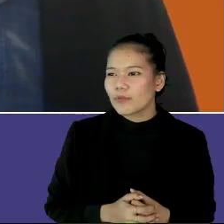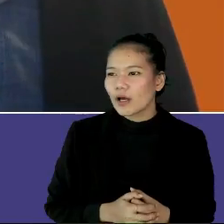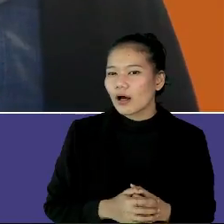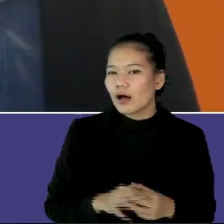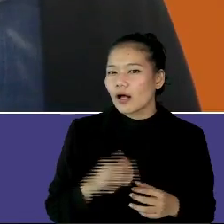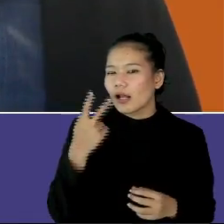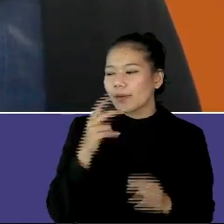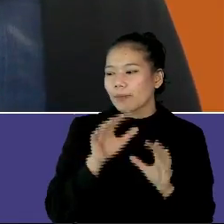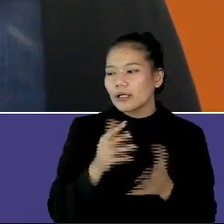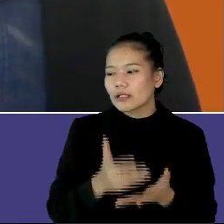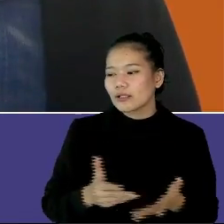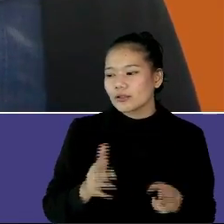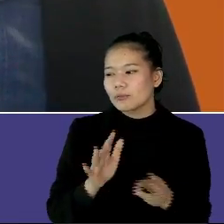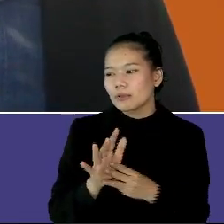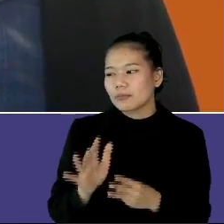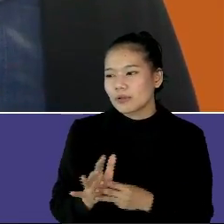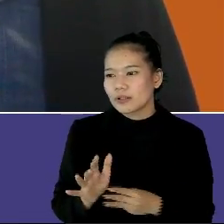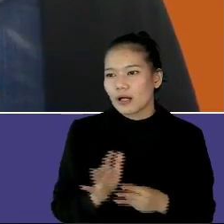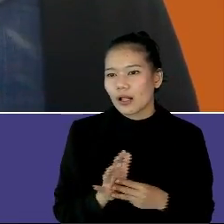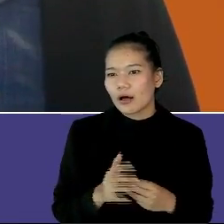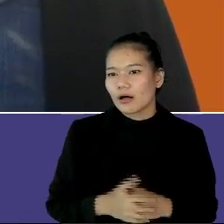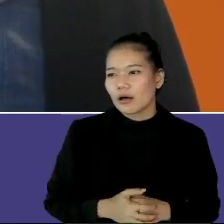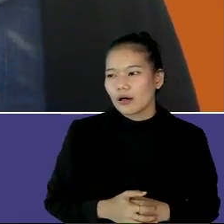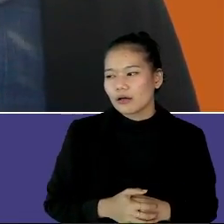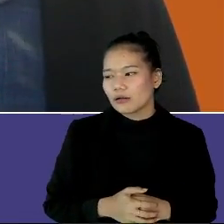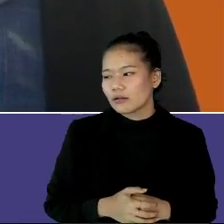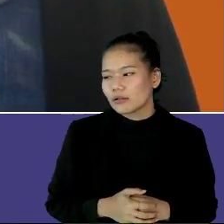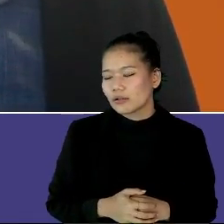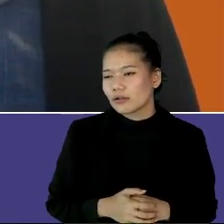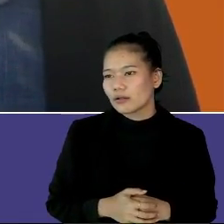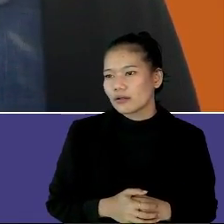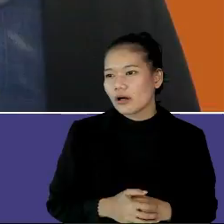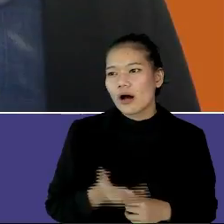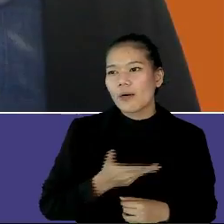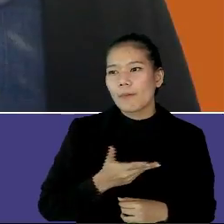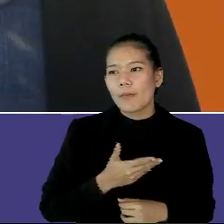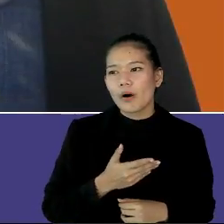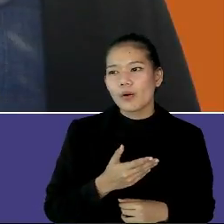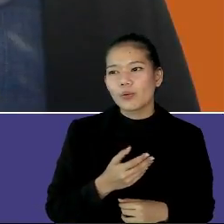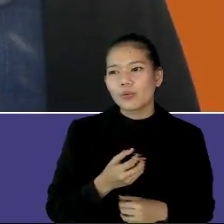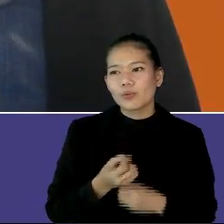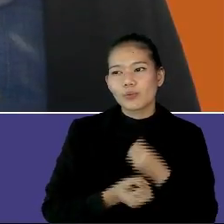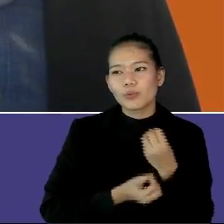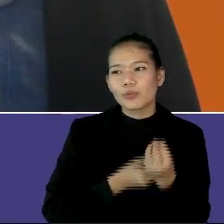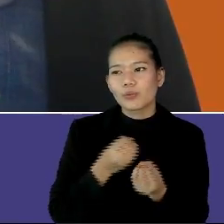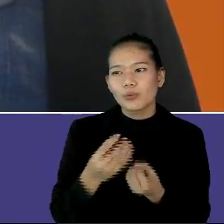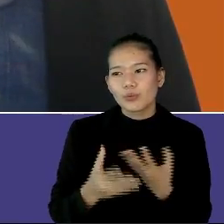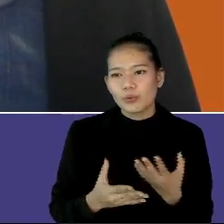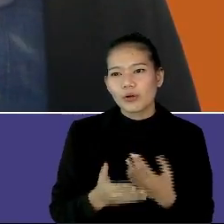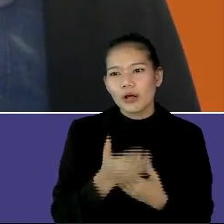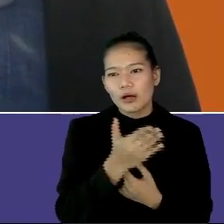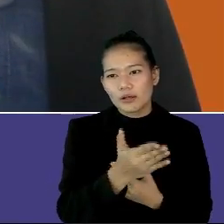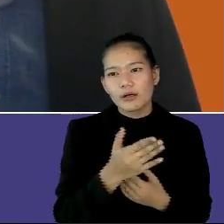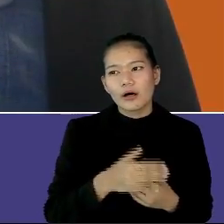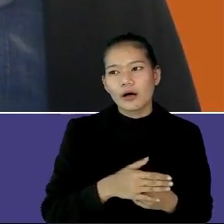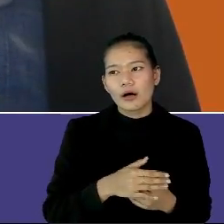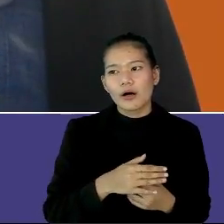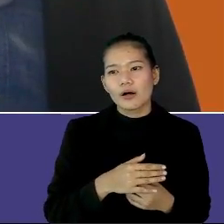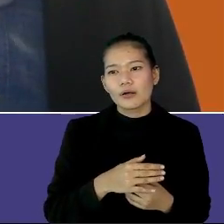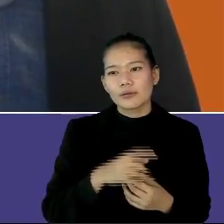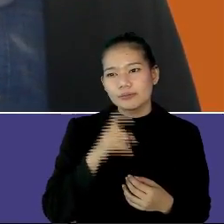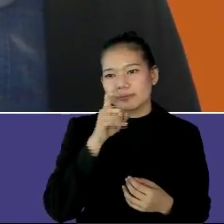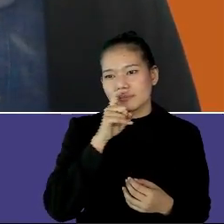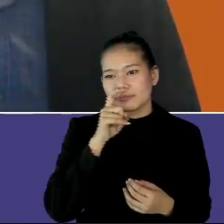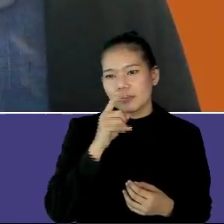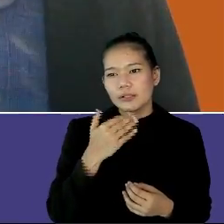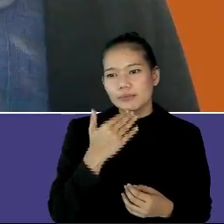issues. So without further ado, I'd like to open the floor to the professor, and thank you for talking to